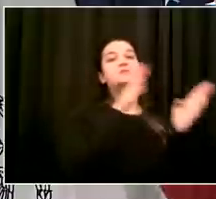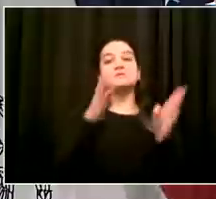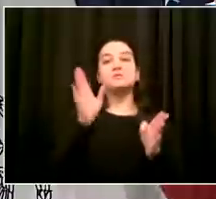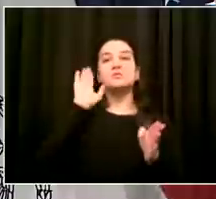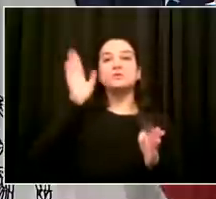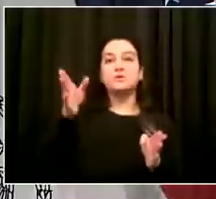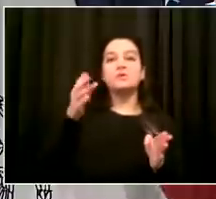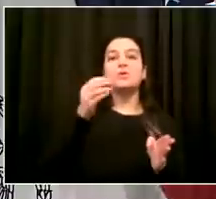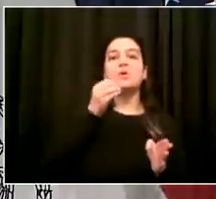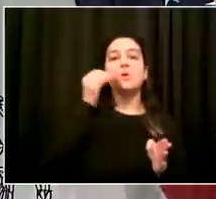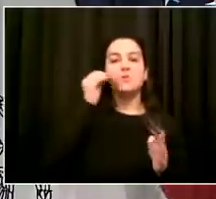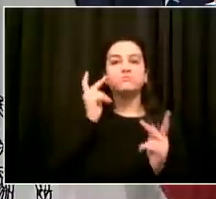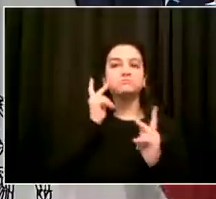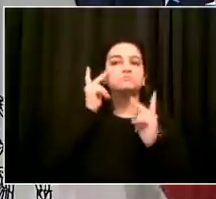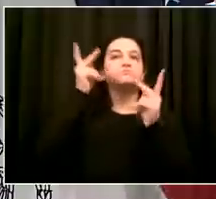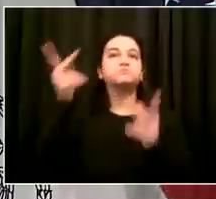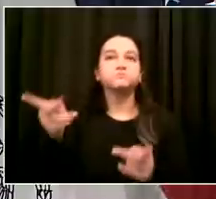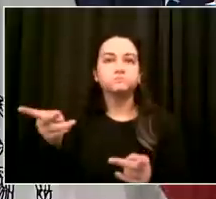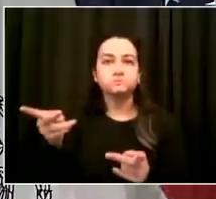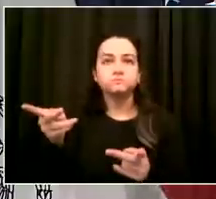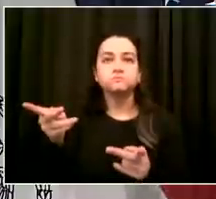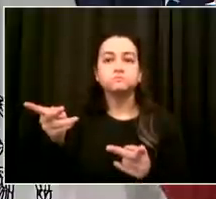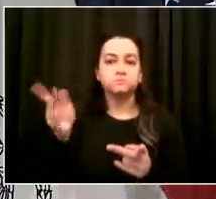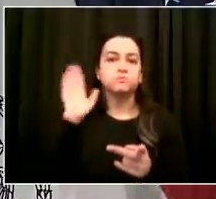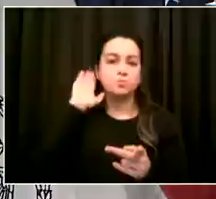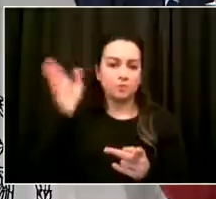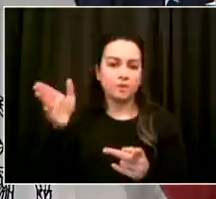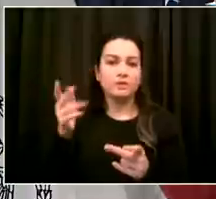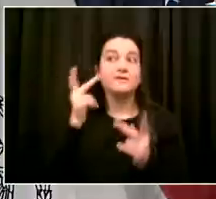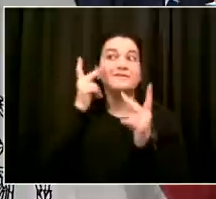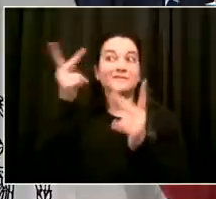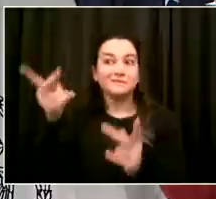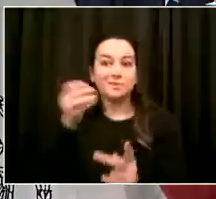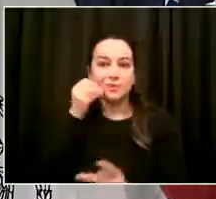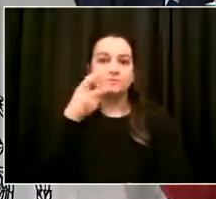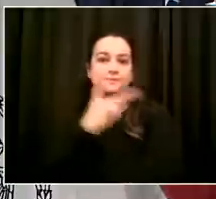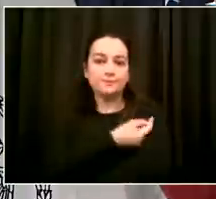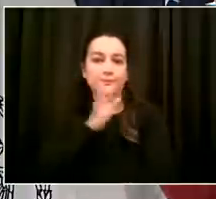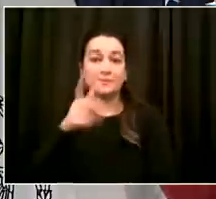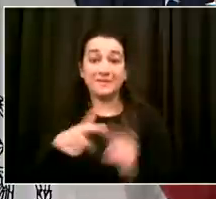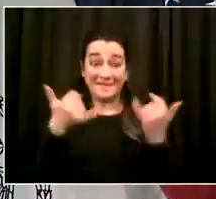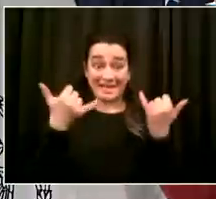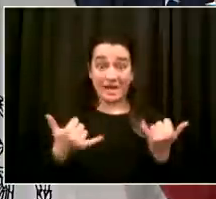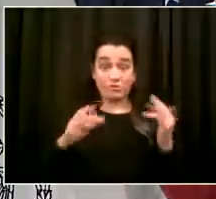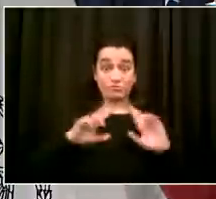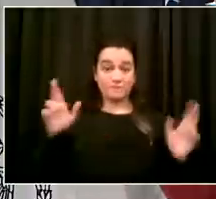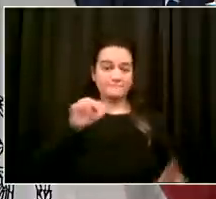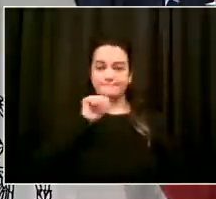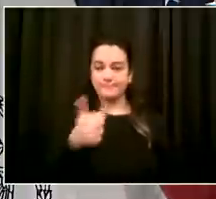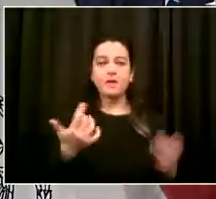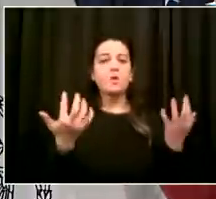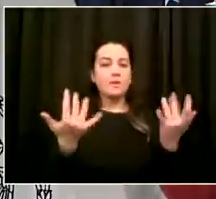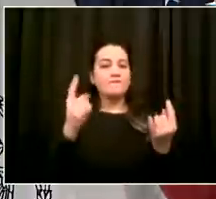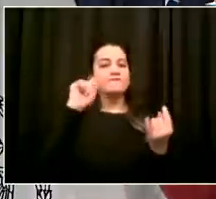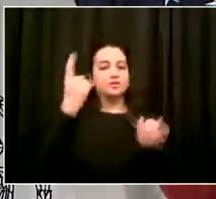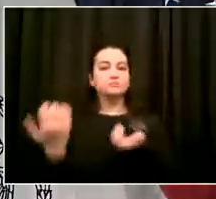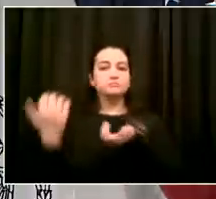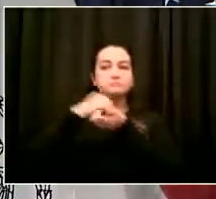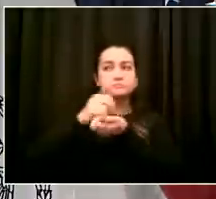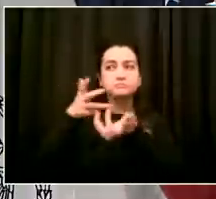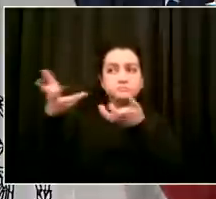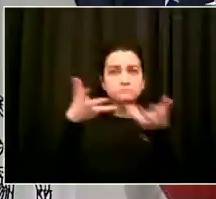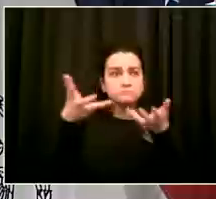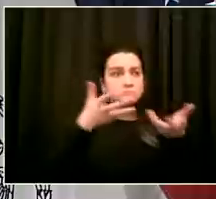We're focusing our outreach on the 27 hardest hit neighborhoods from COVID. We're focusing on 12 major